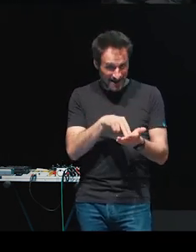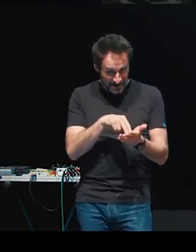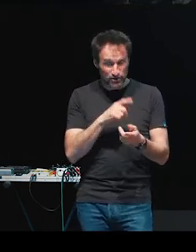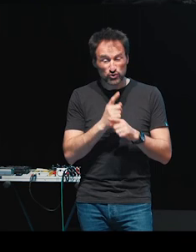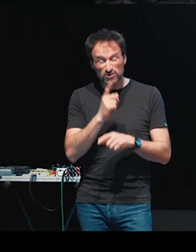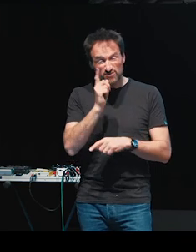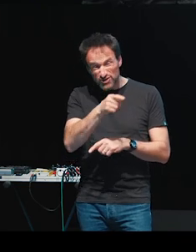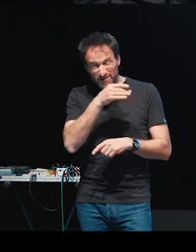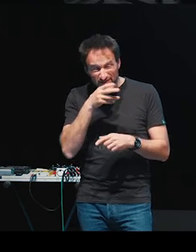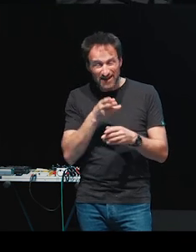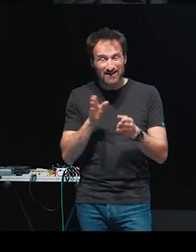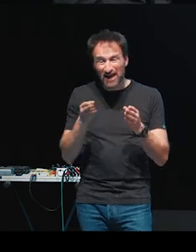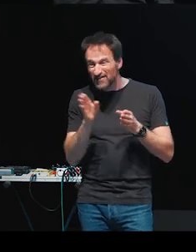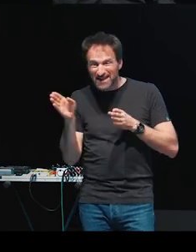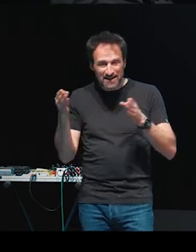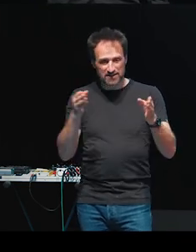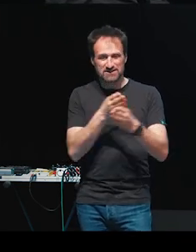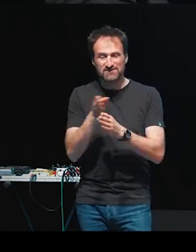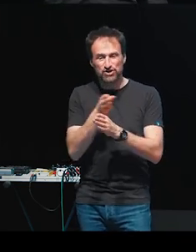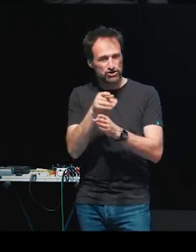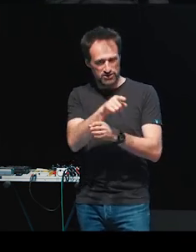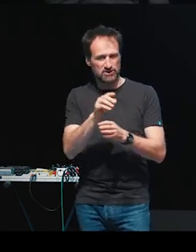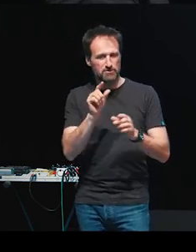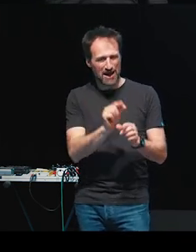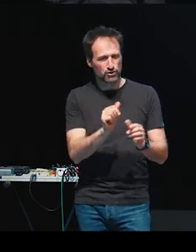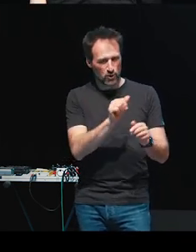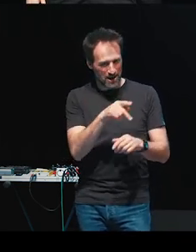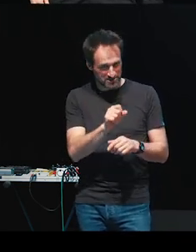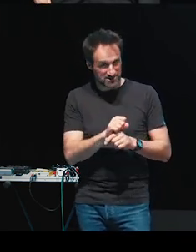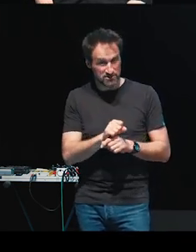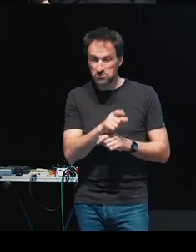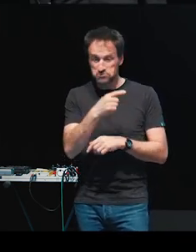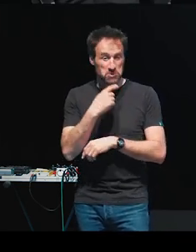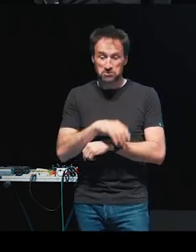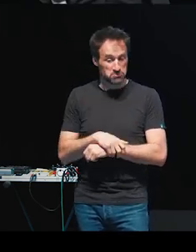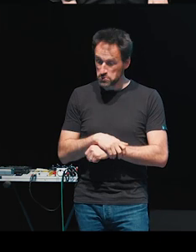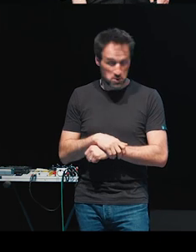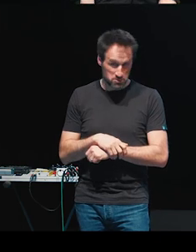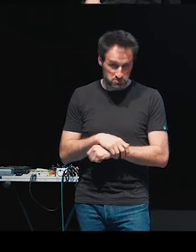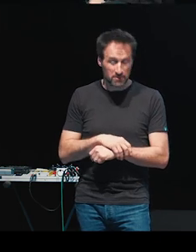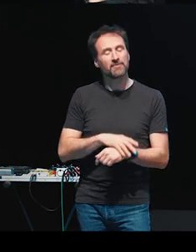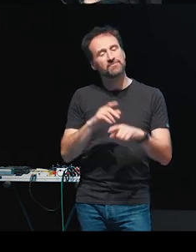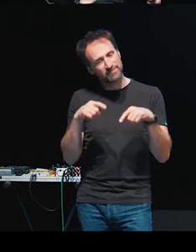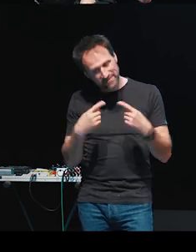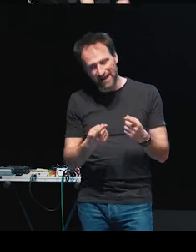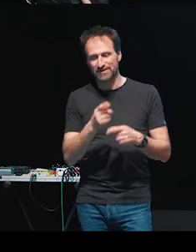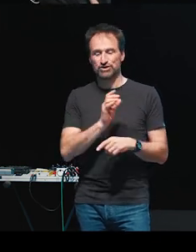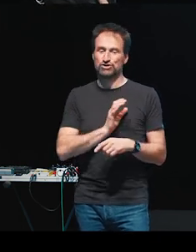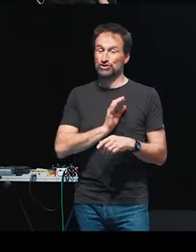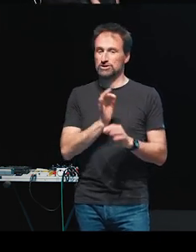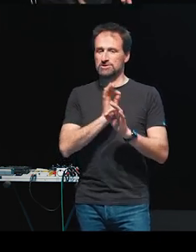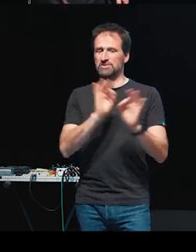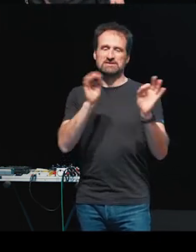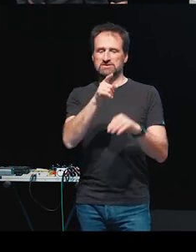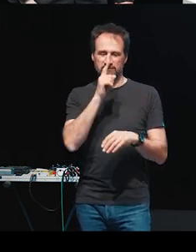navigate a lot between your micro apps? If you say no, then chances are high that you are best with